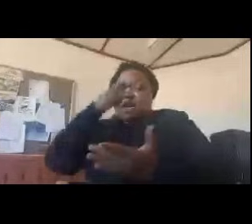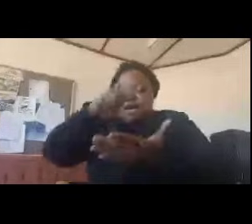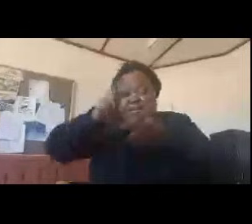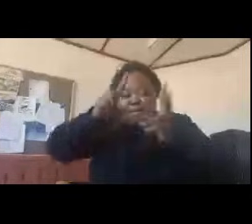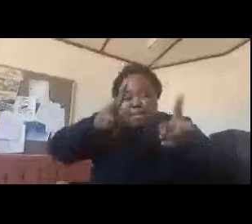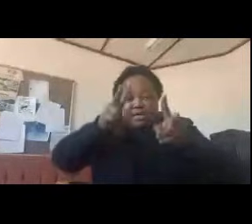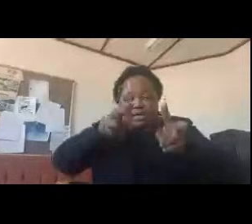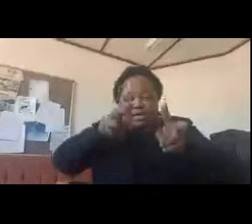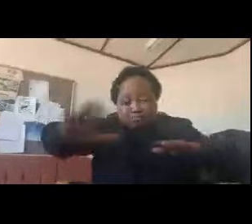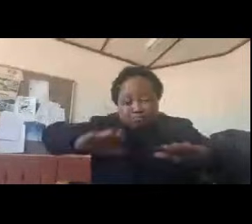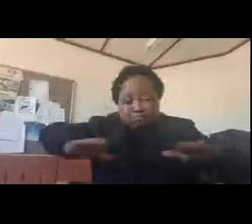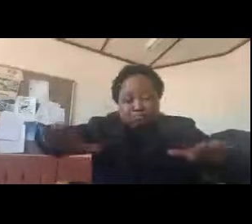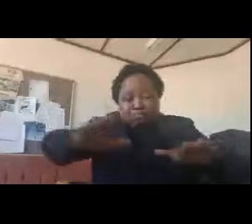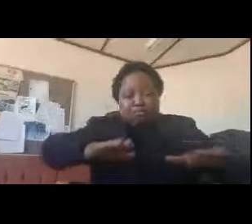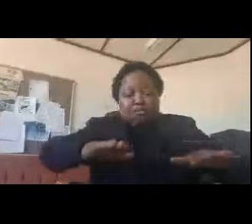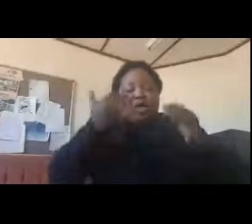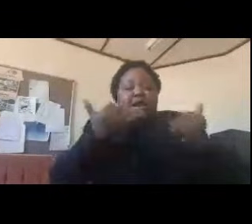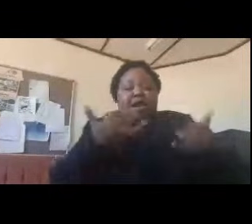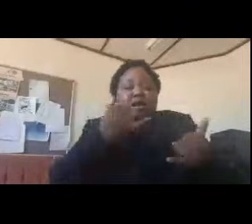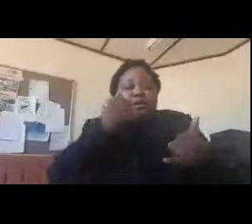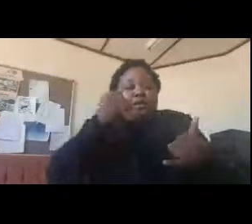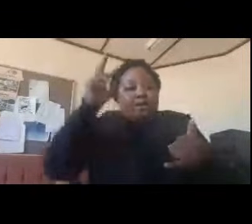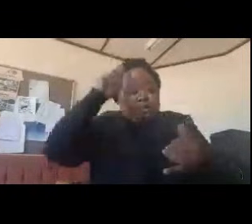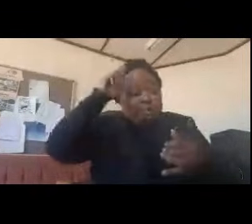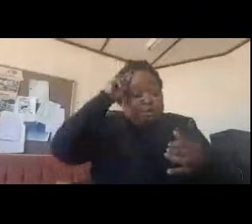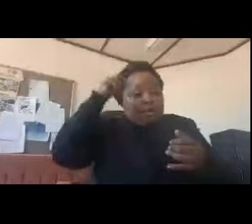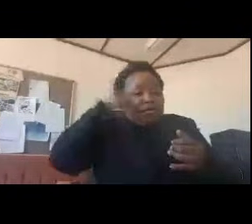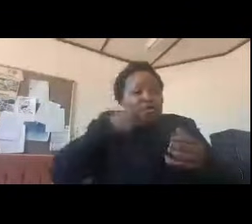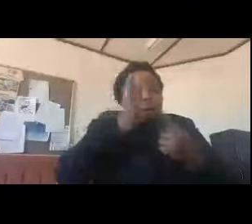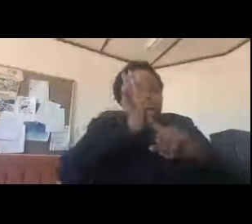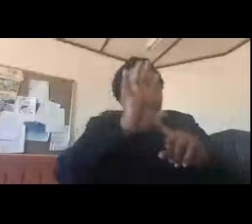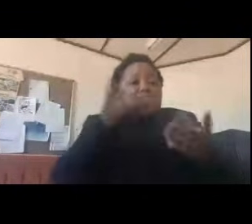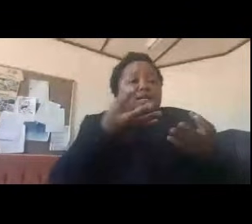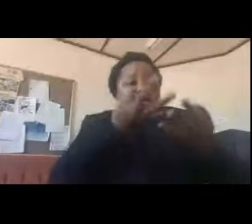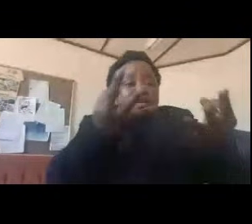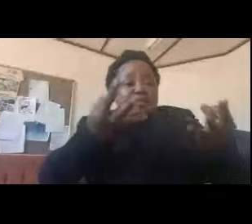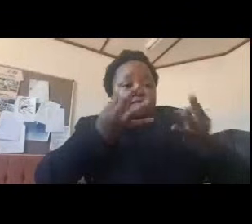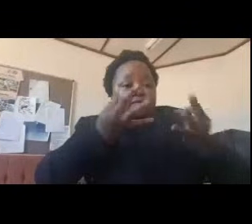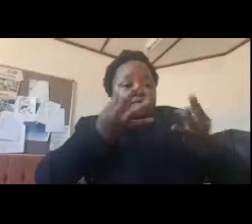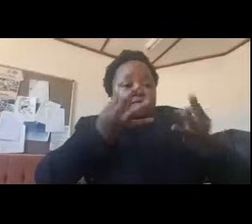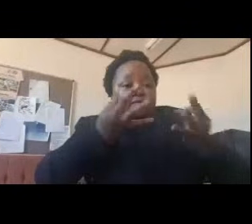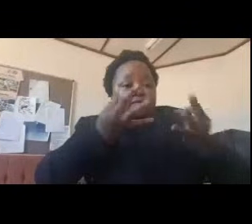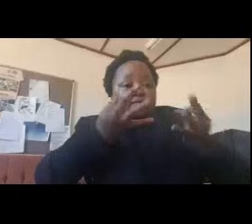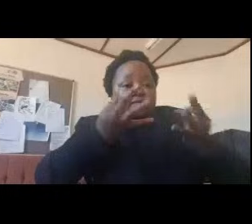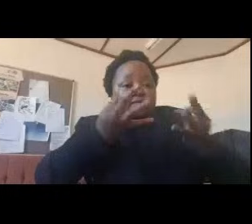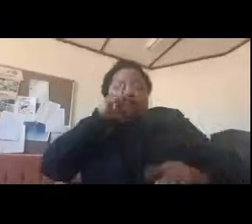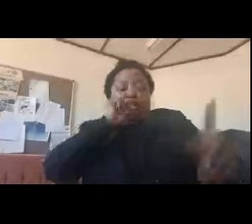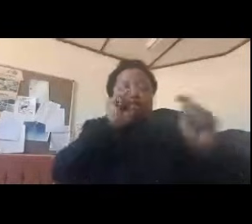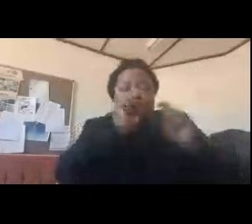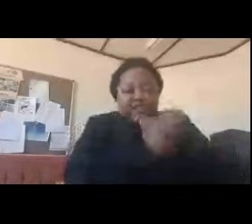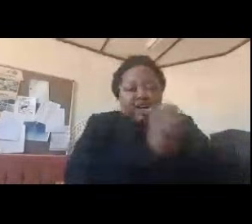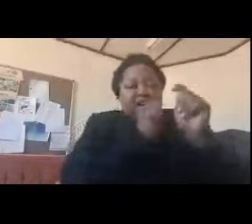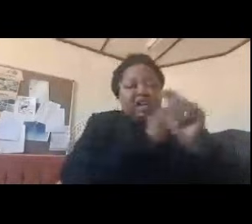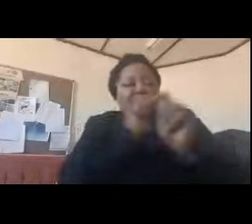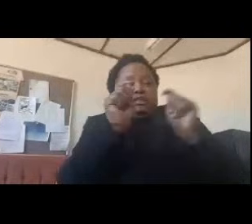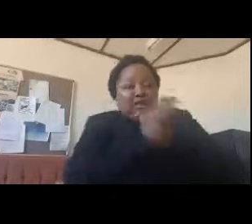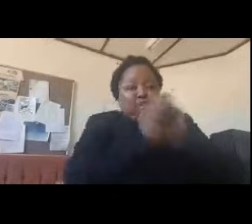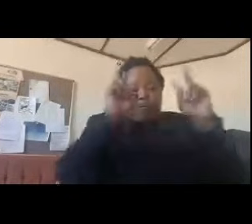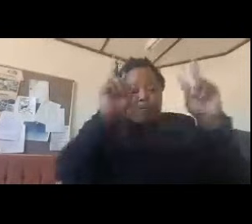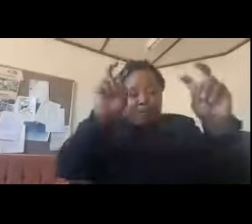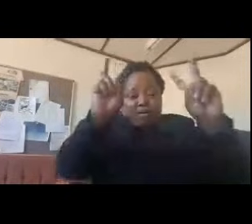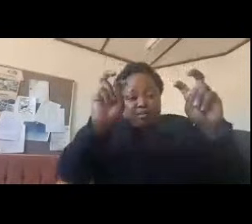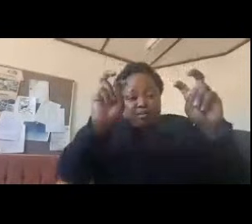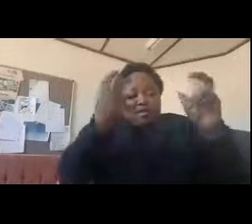have highlighted when I was talking about definition of disability, disability is an evolving concept. And the challenges that persons